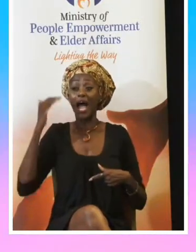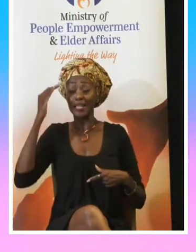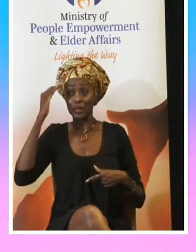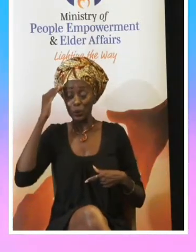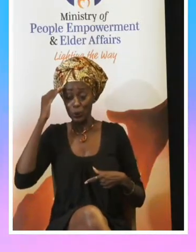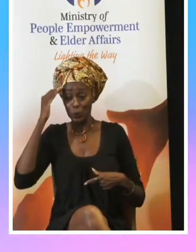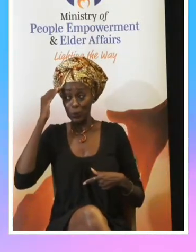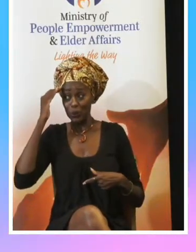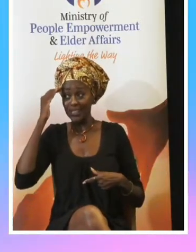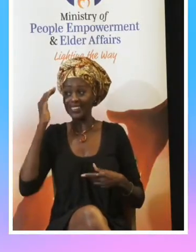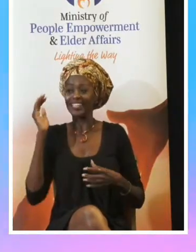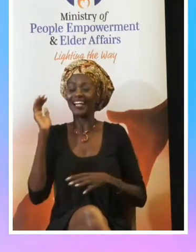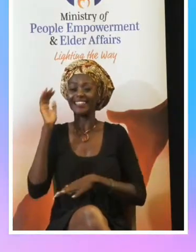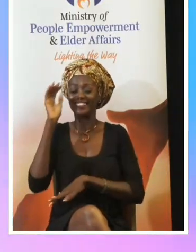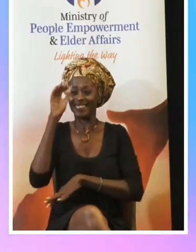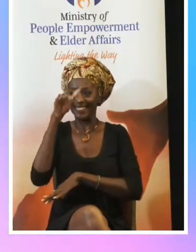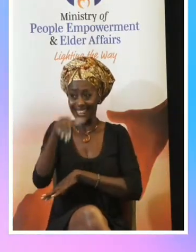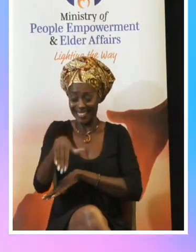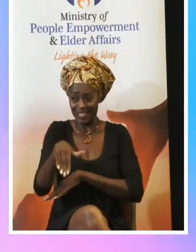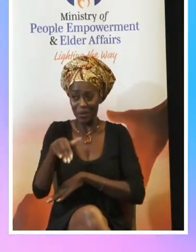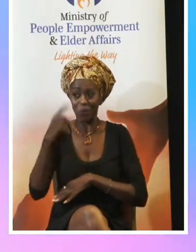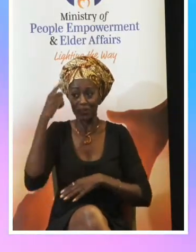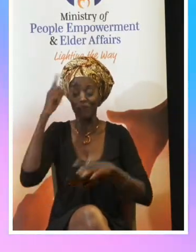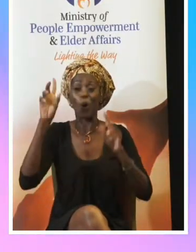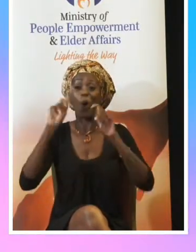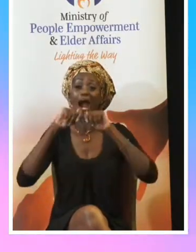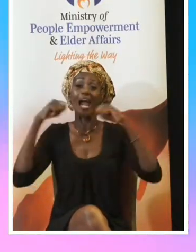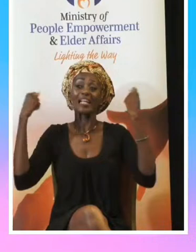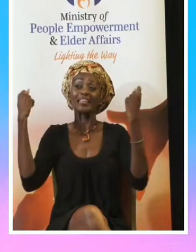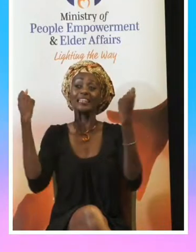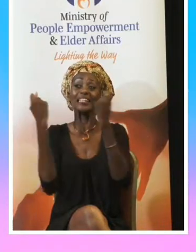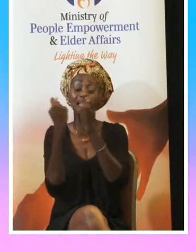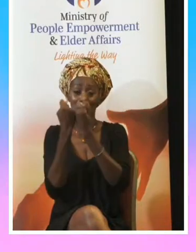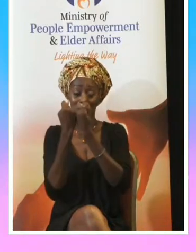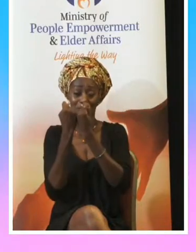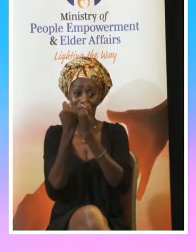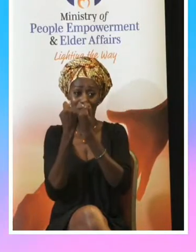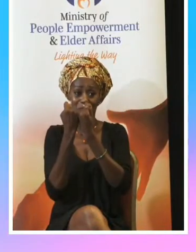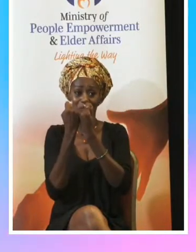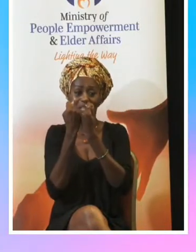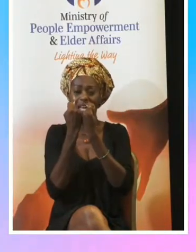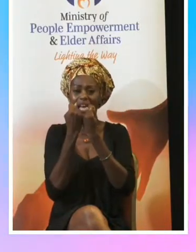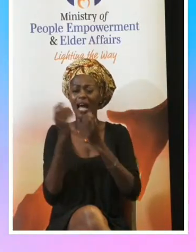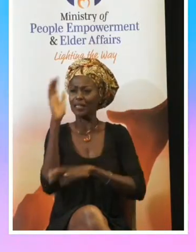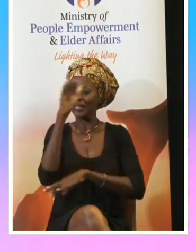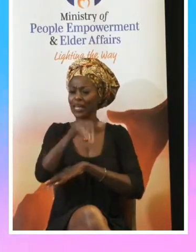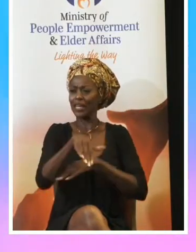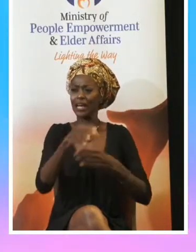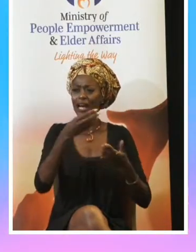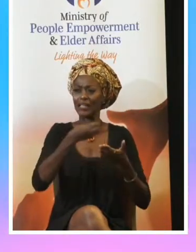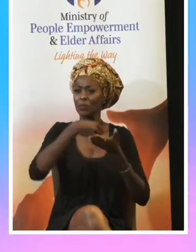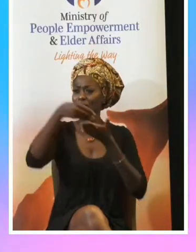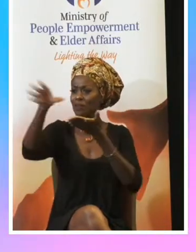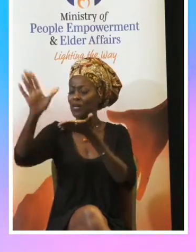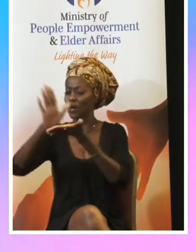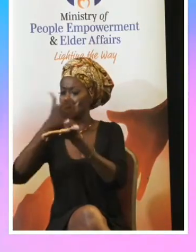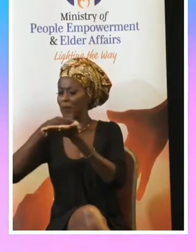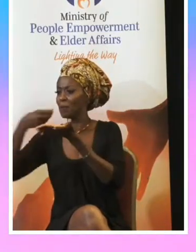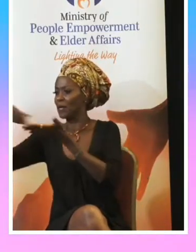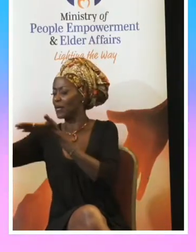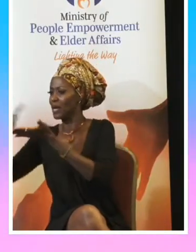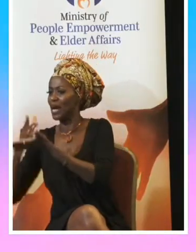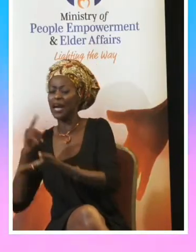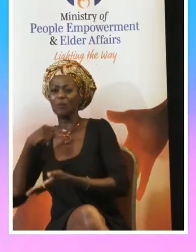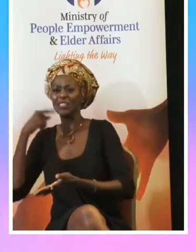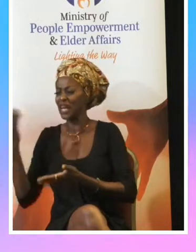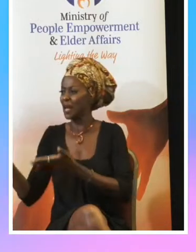for teens. And you know, as I was handing out the flyers, and I told persons, bring your teens, bring